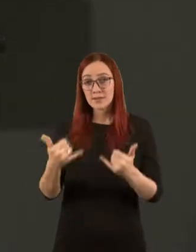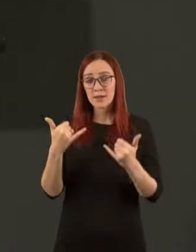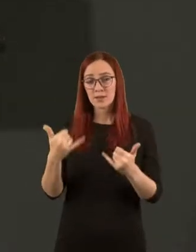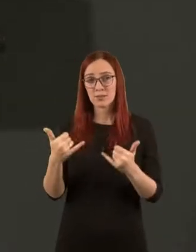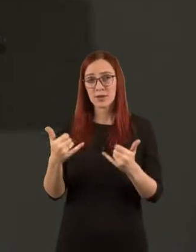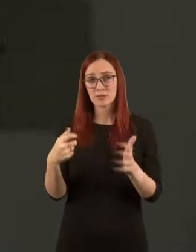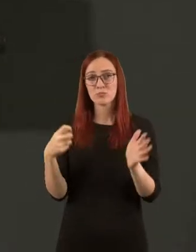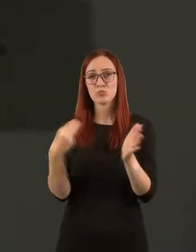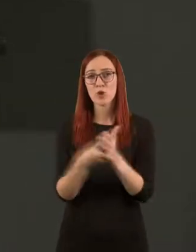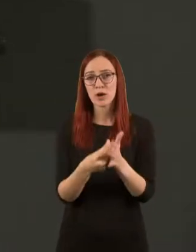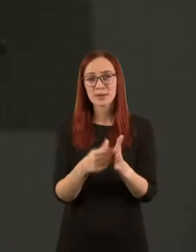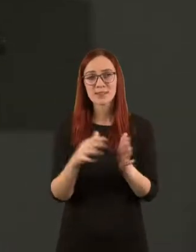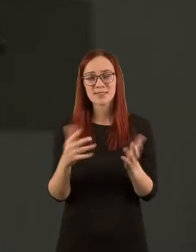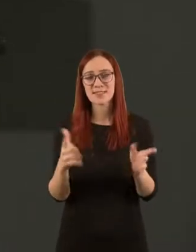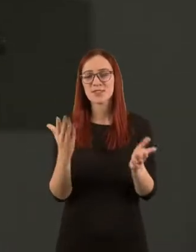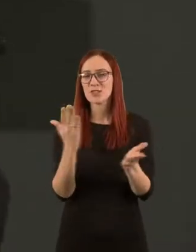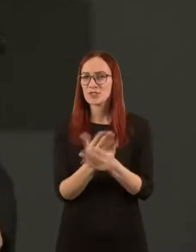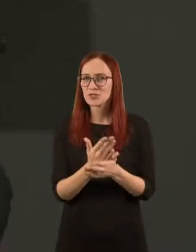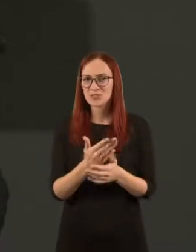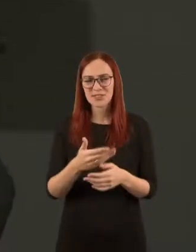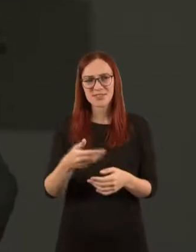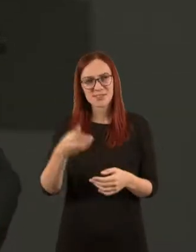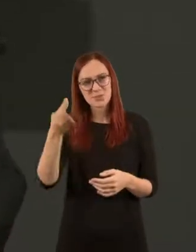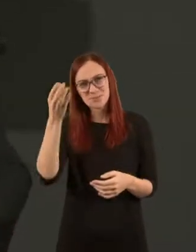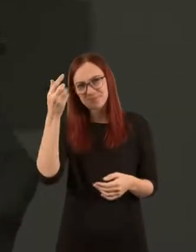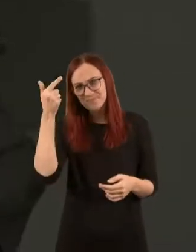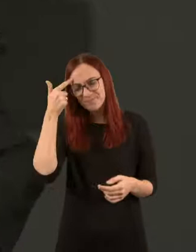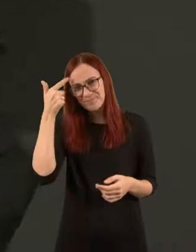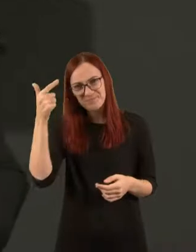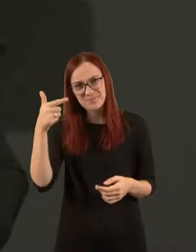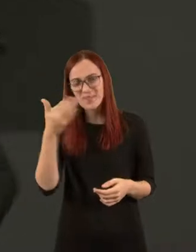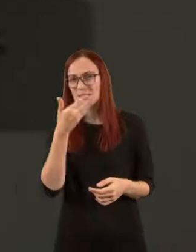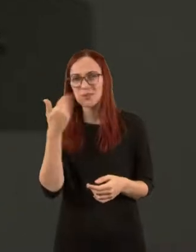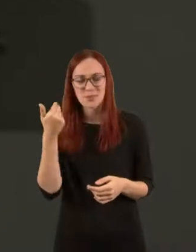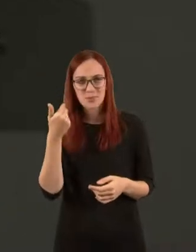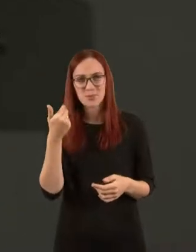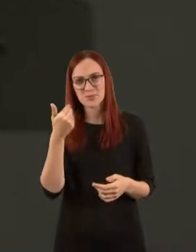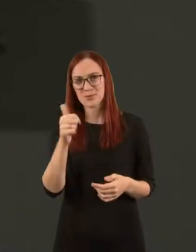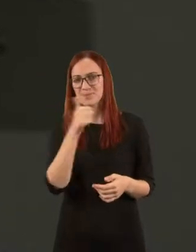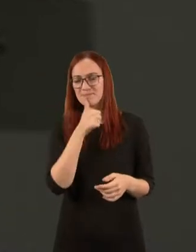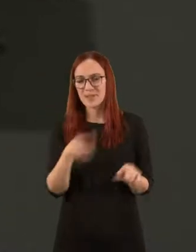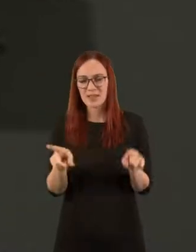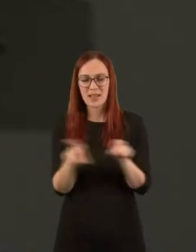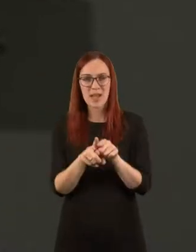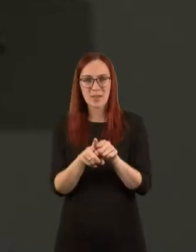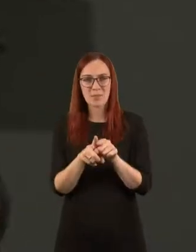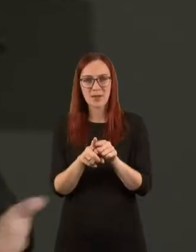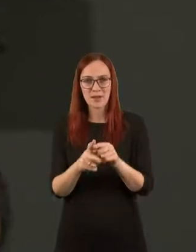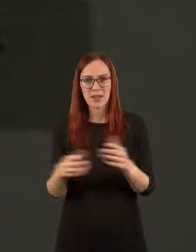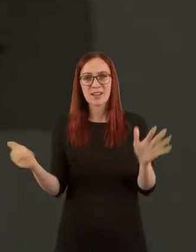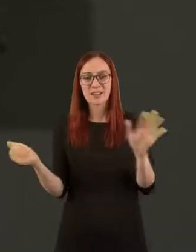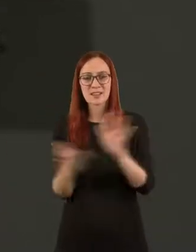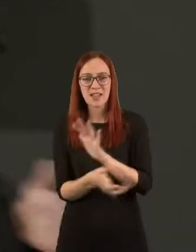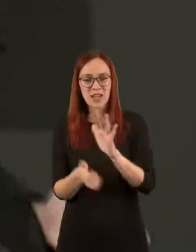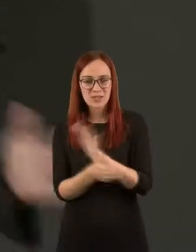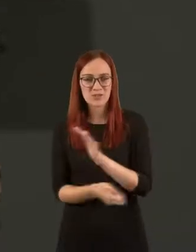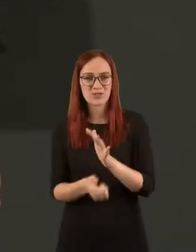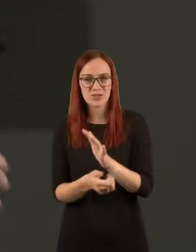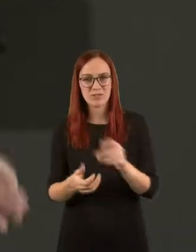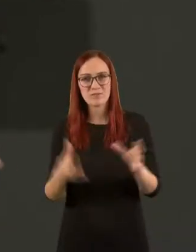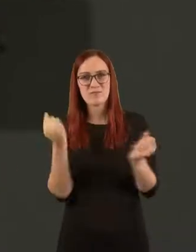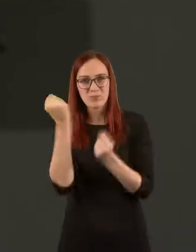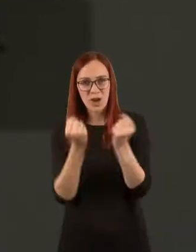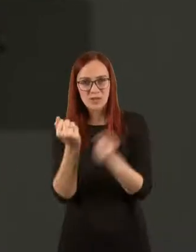a registration tax and a sales tax as well. So the current tax contains an